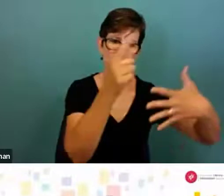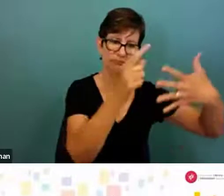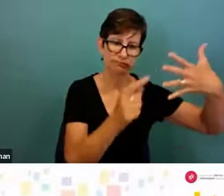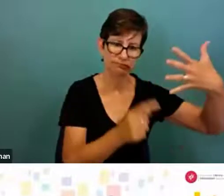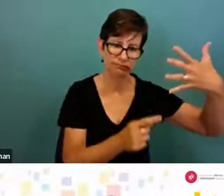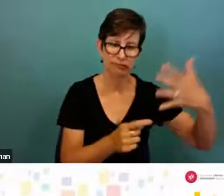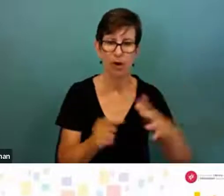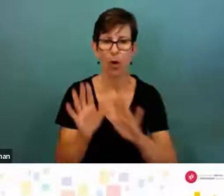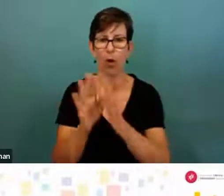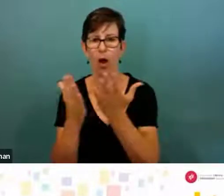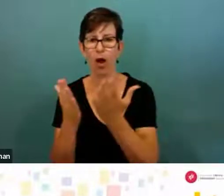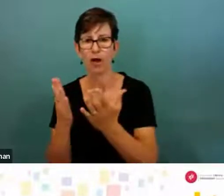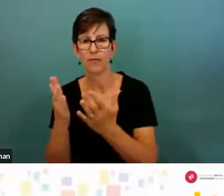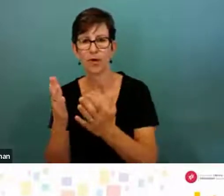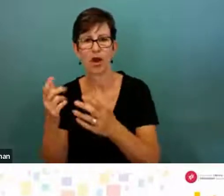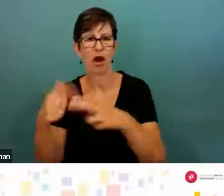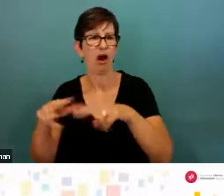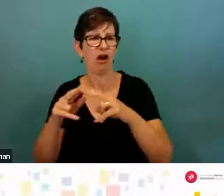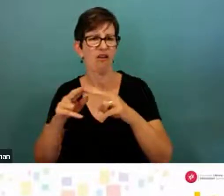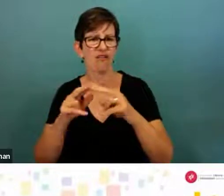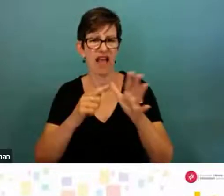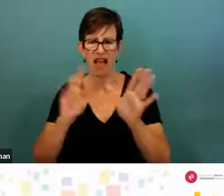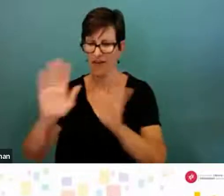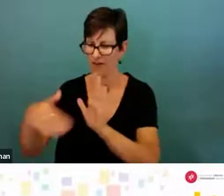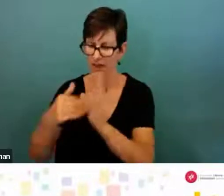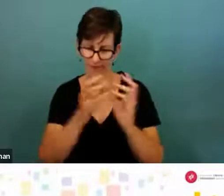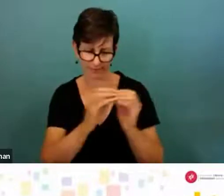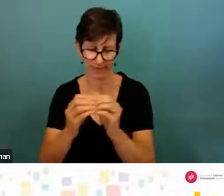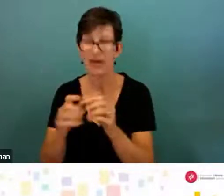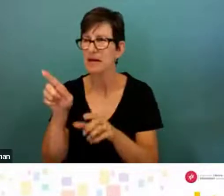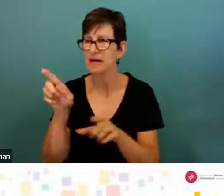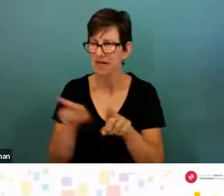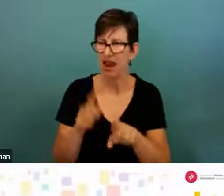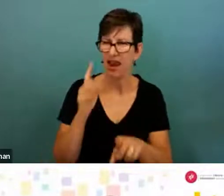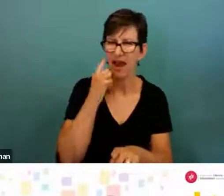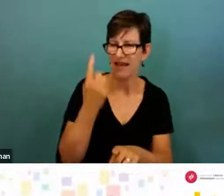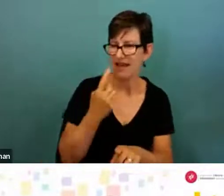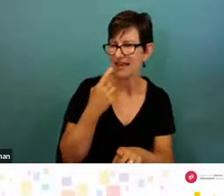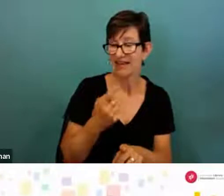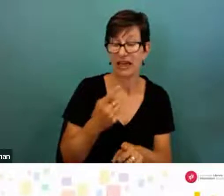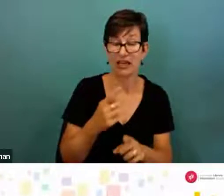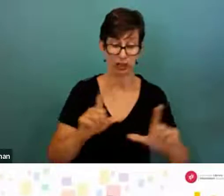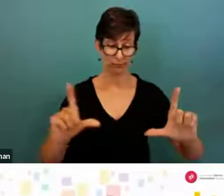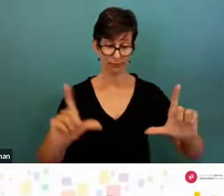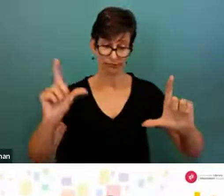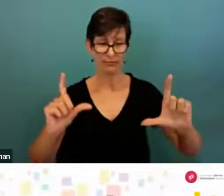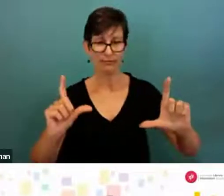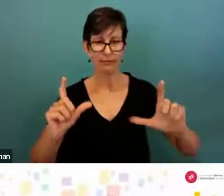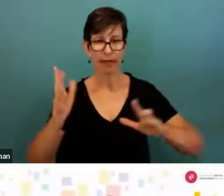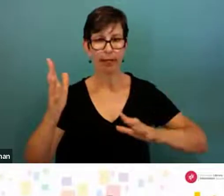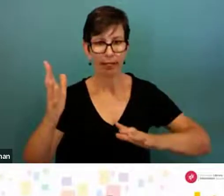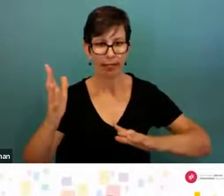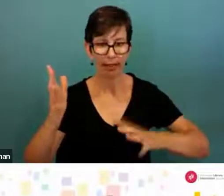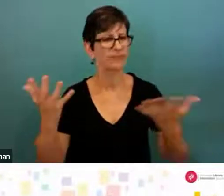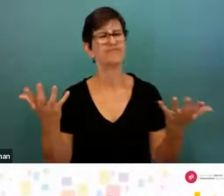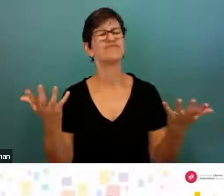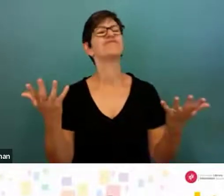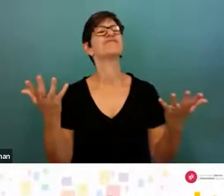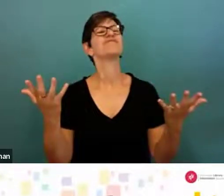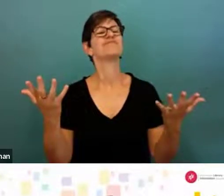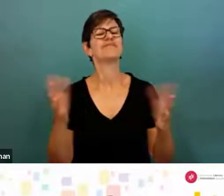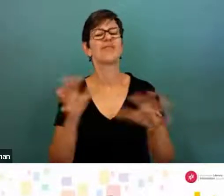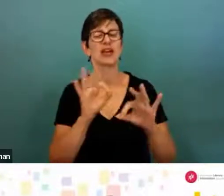of Alphabet. It's actually just like Kate said, it's actually just a still image or a still illustration of a sign. It's not